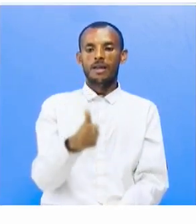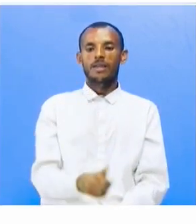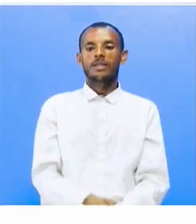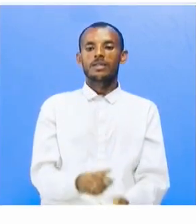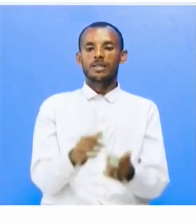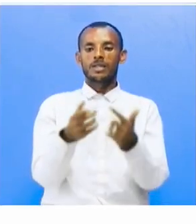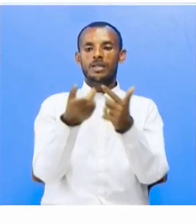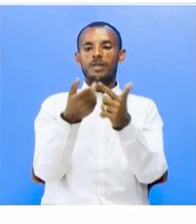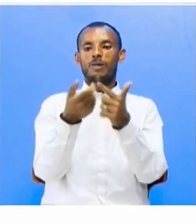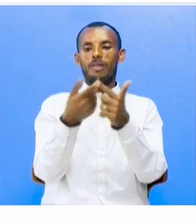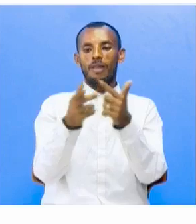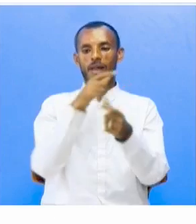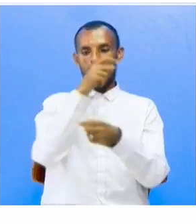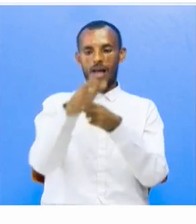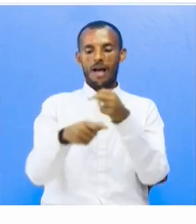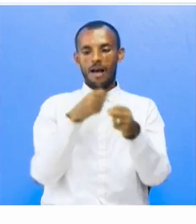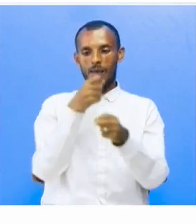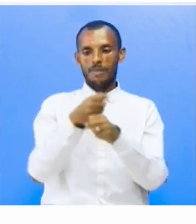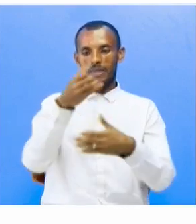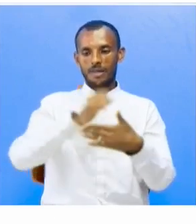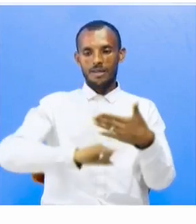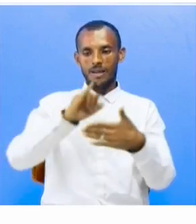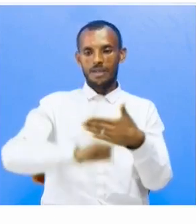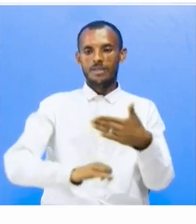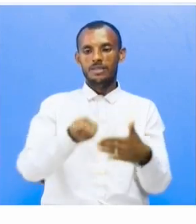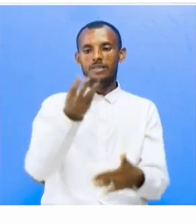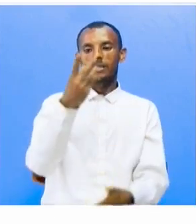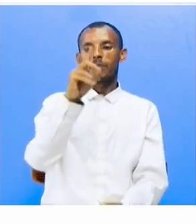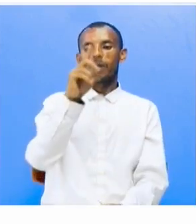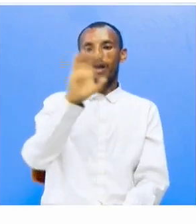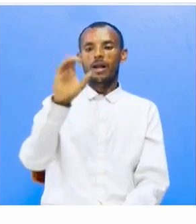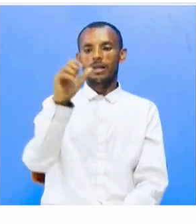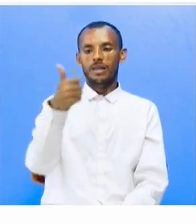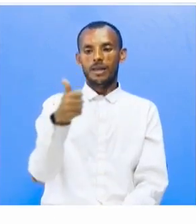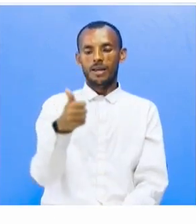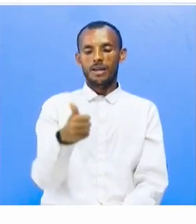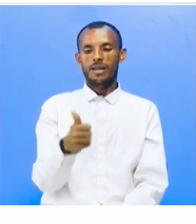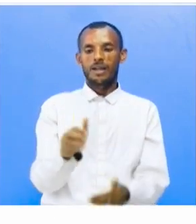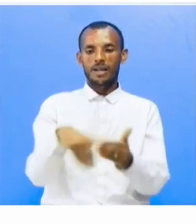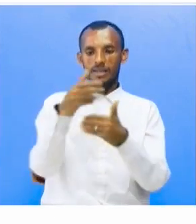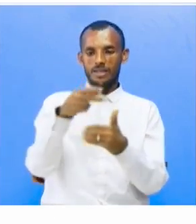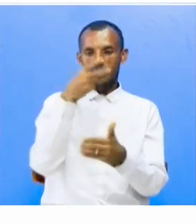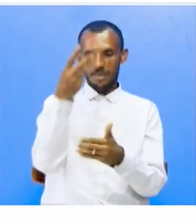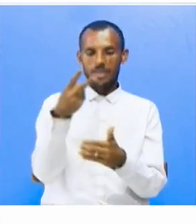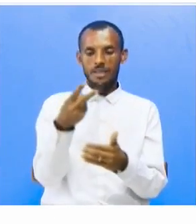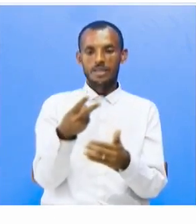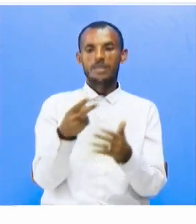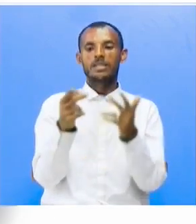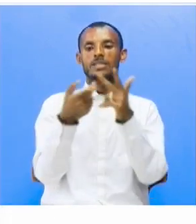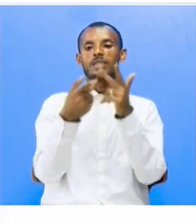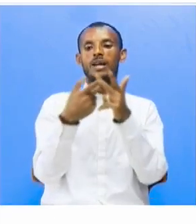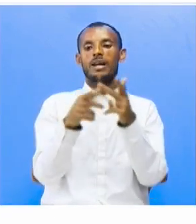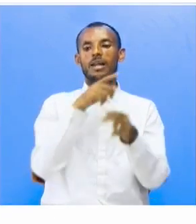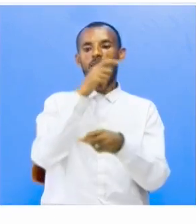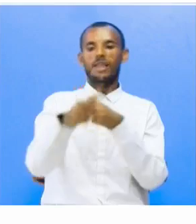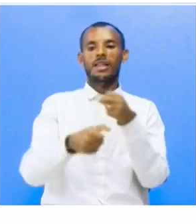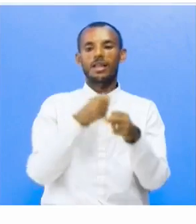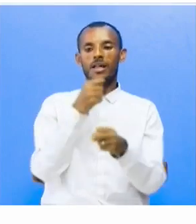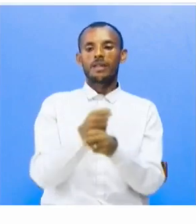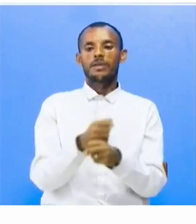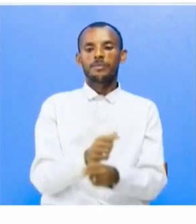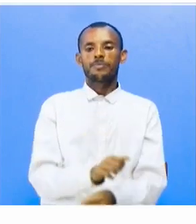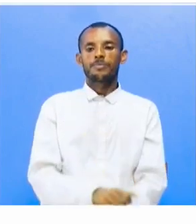the interest for second year. Now let's proceed. For third year,